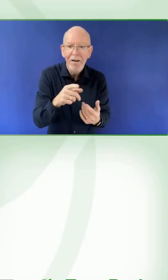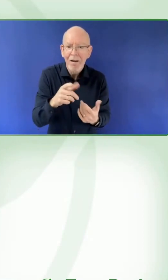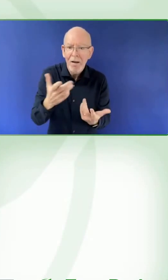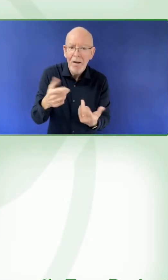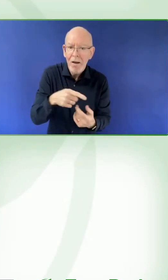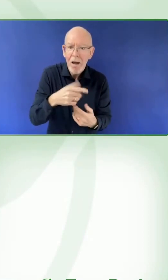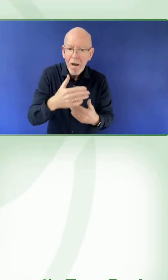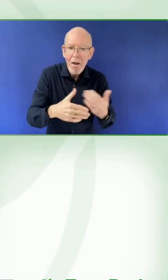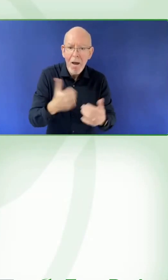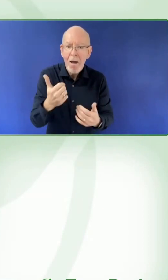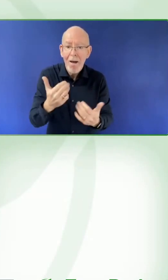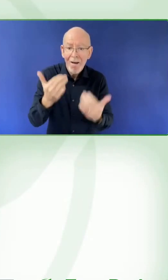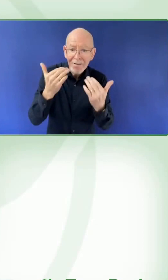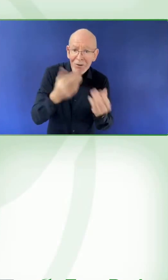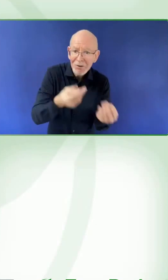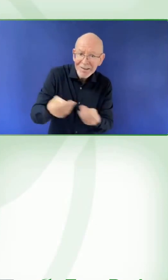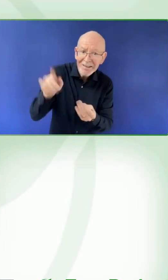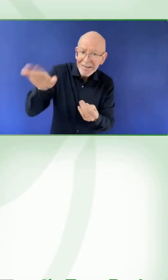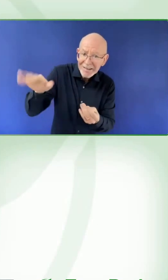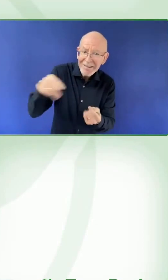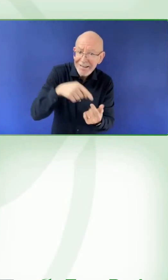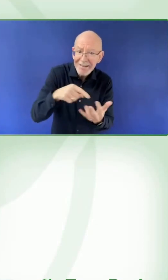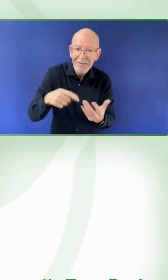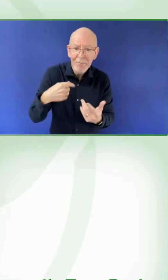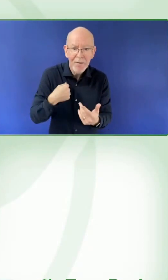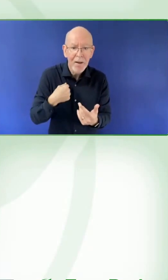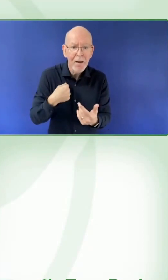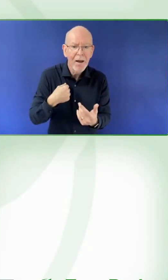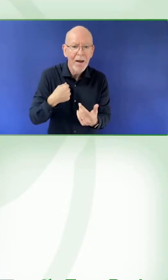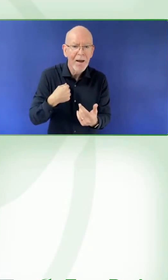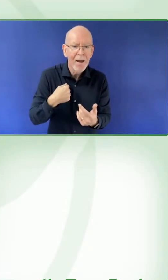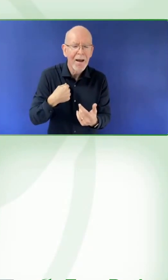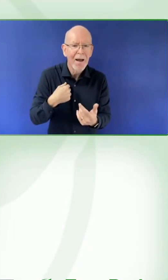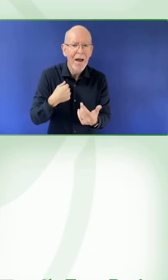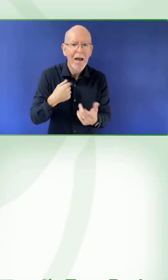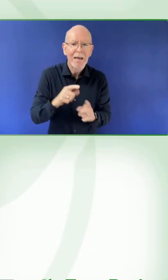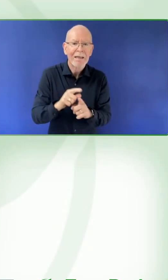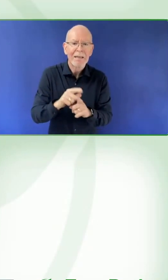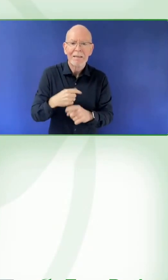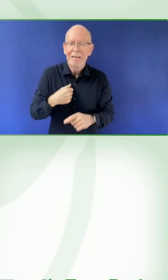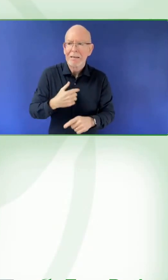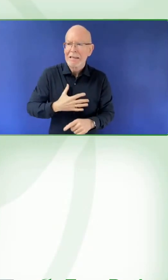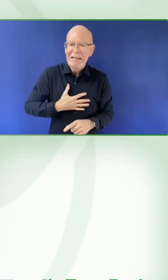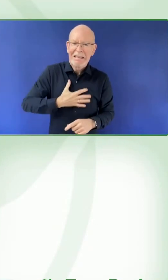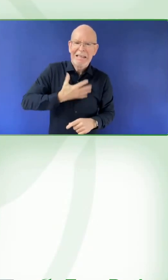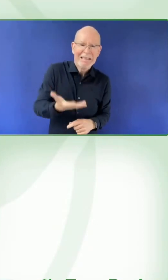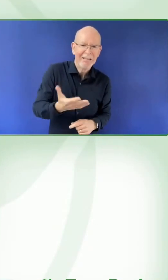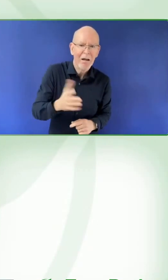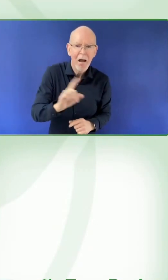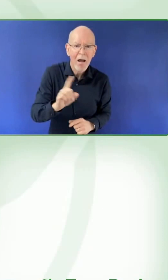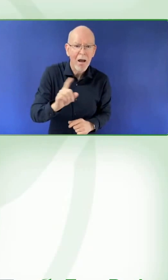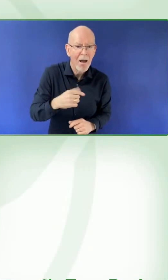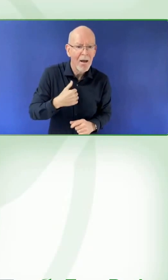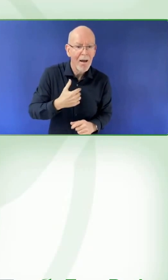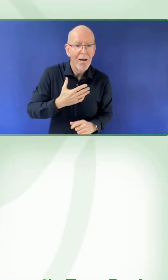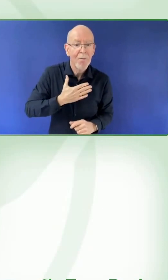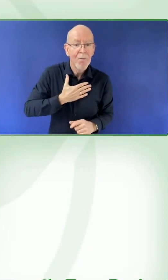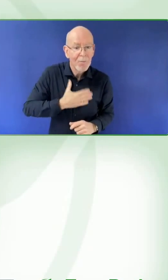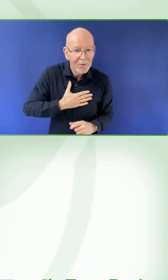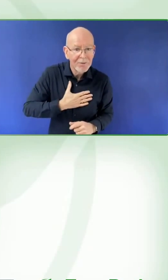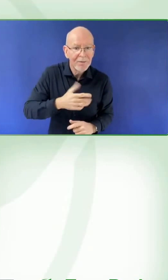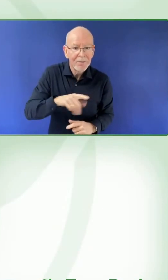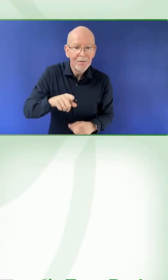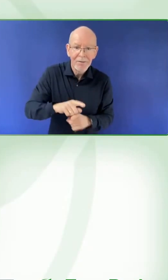organizations underestimate how trained a person needs to be in sexuality education to teach it